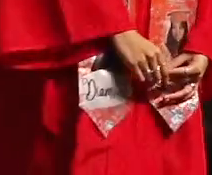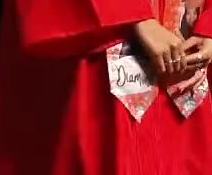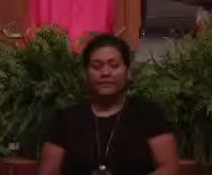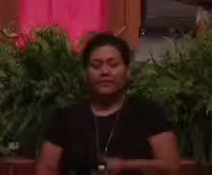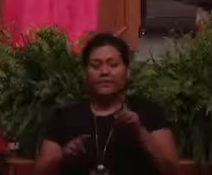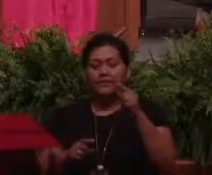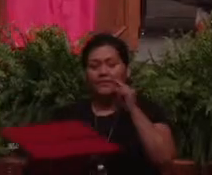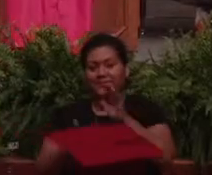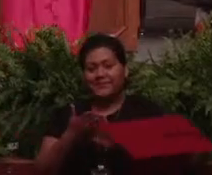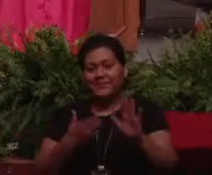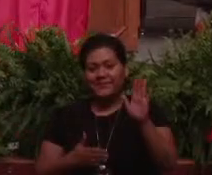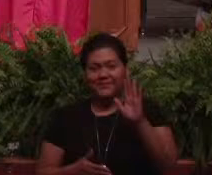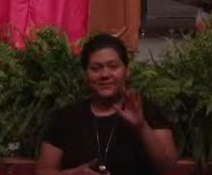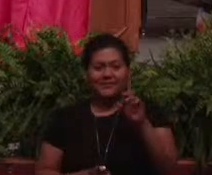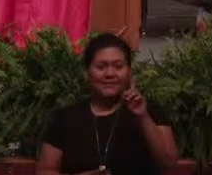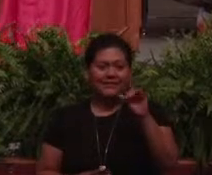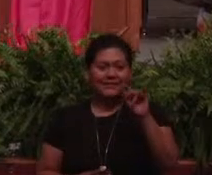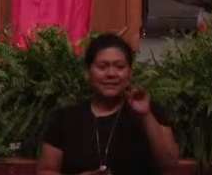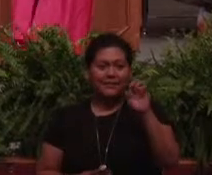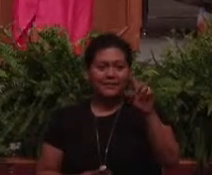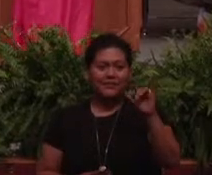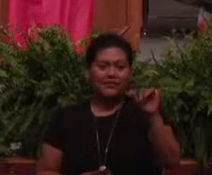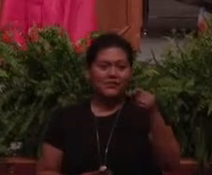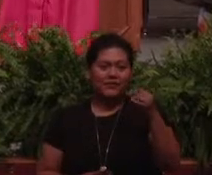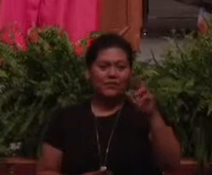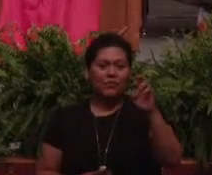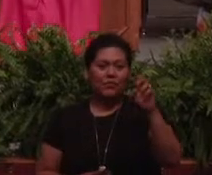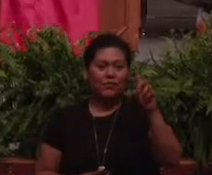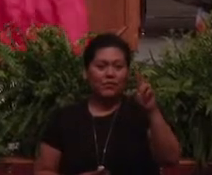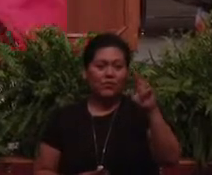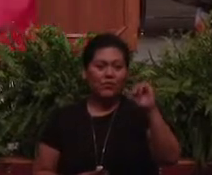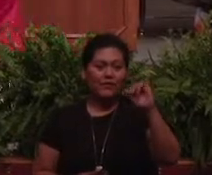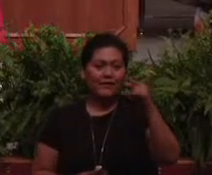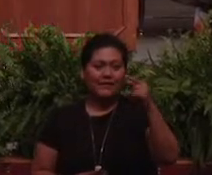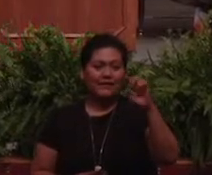Attending San Antonio College, Diamond Janelle Rodriguez.